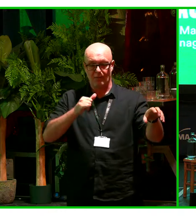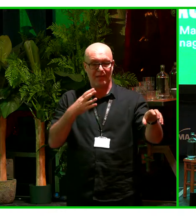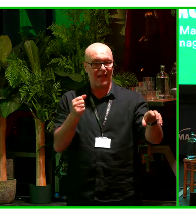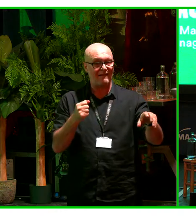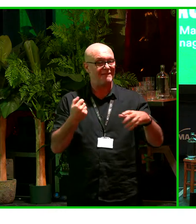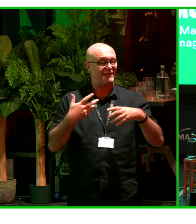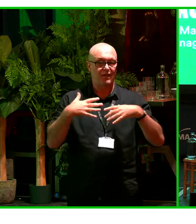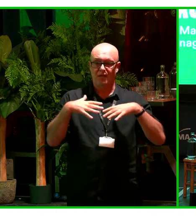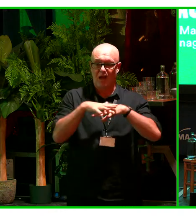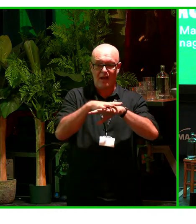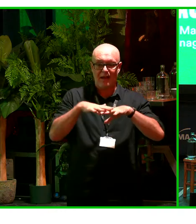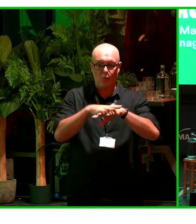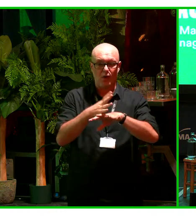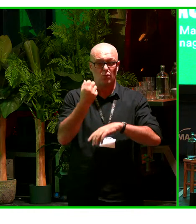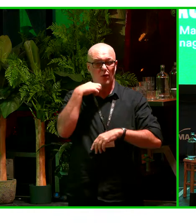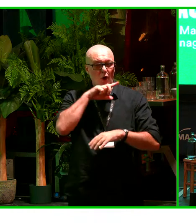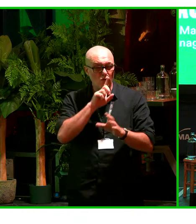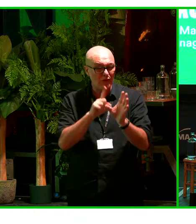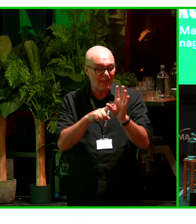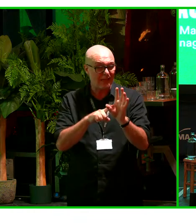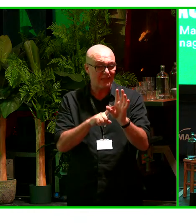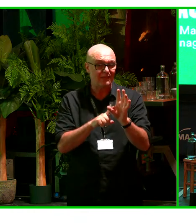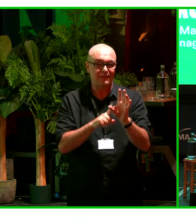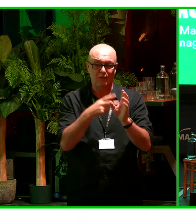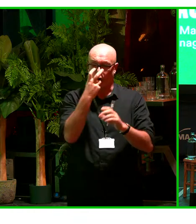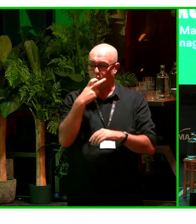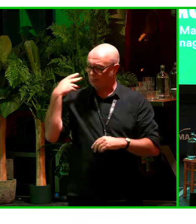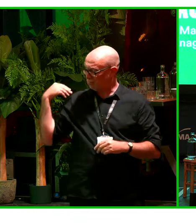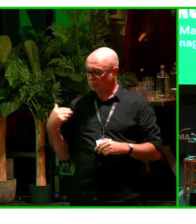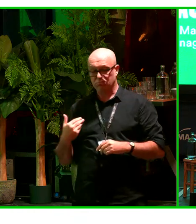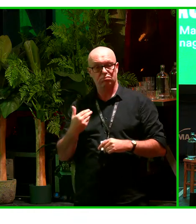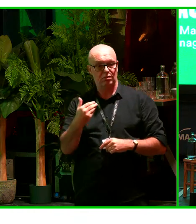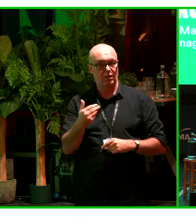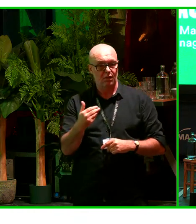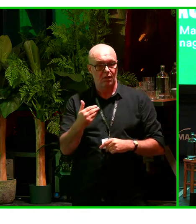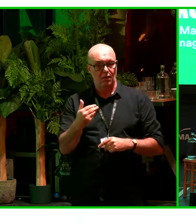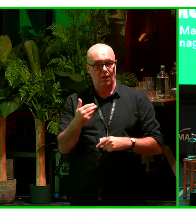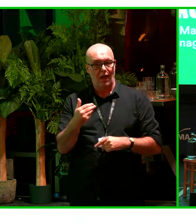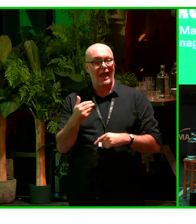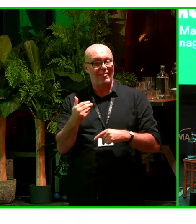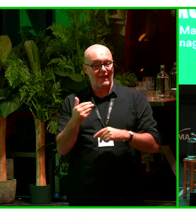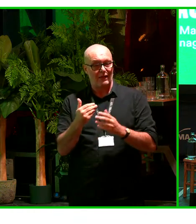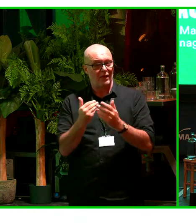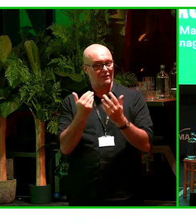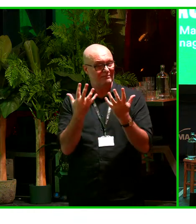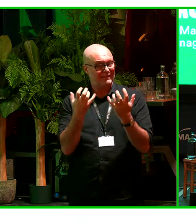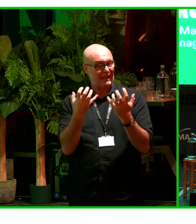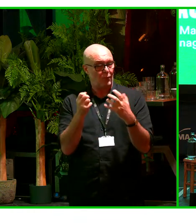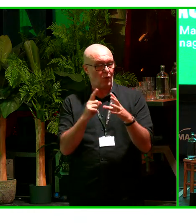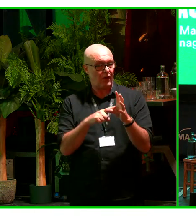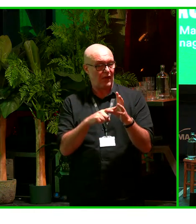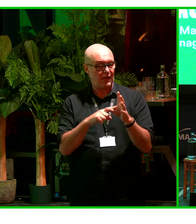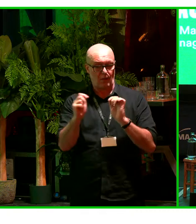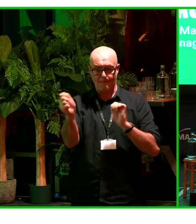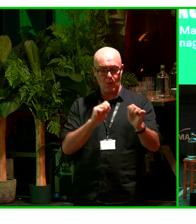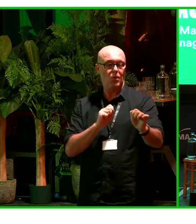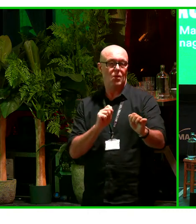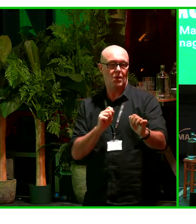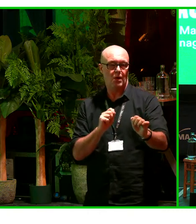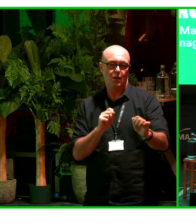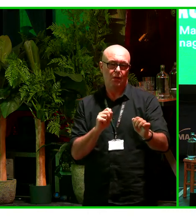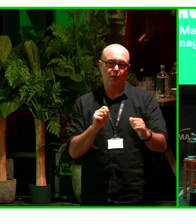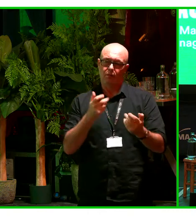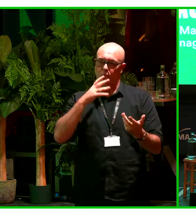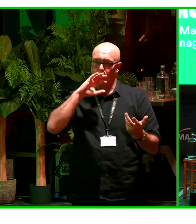old, 100 years old. And over the next 10 years, we're going to radically change how they operate. We're